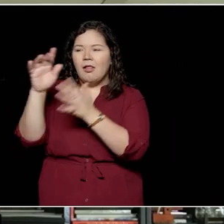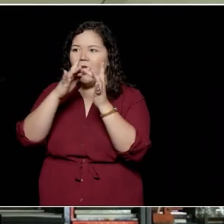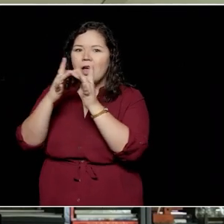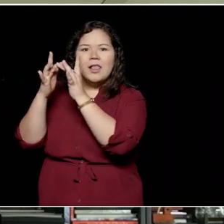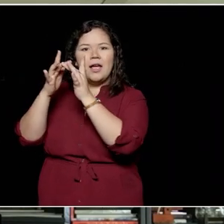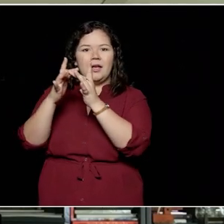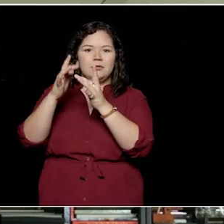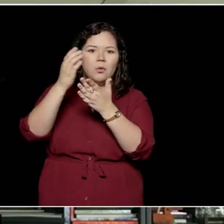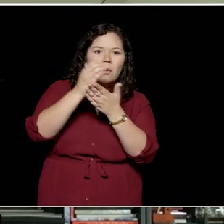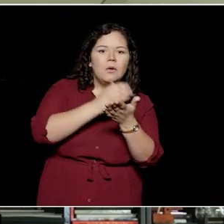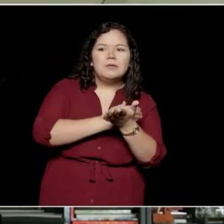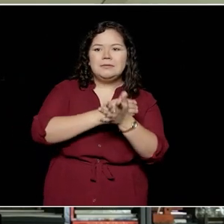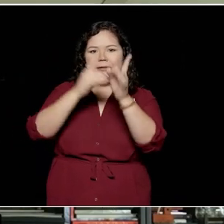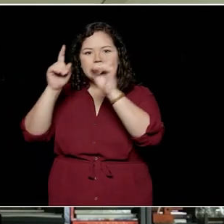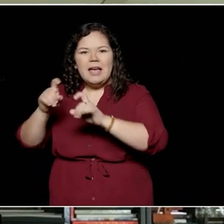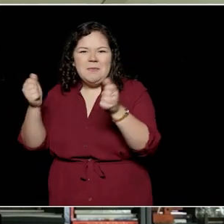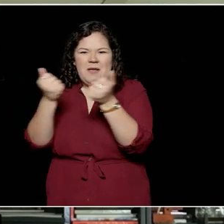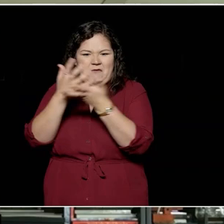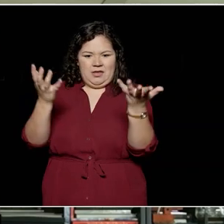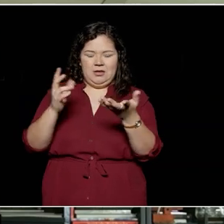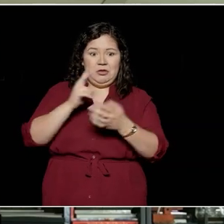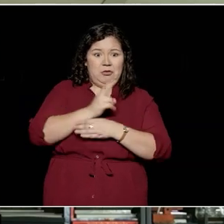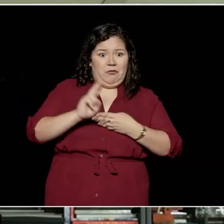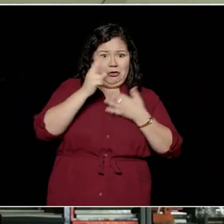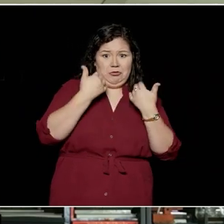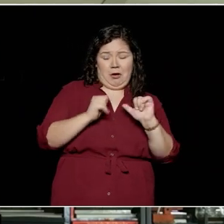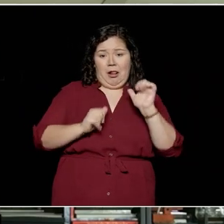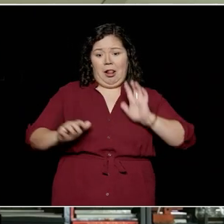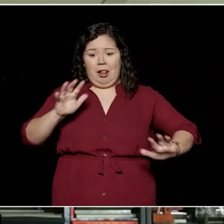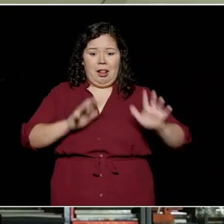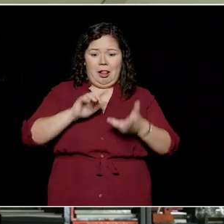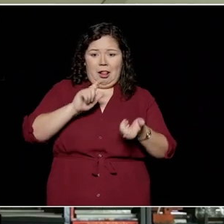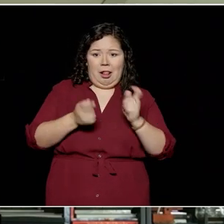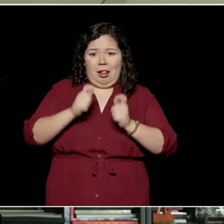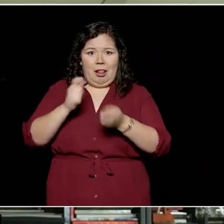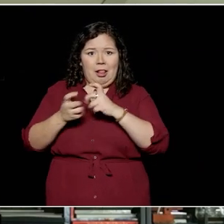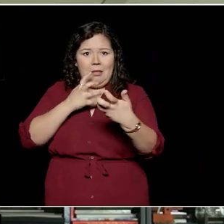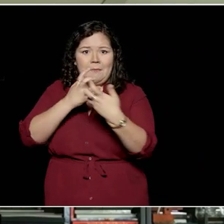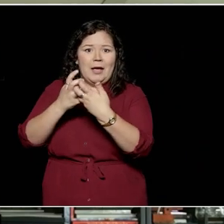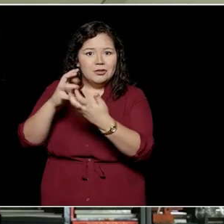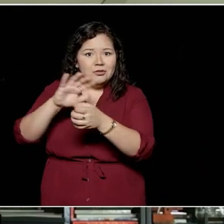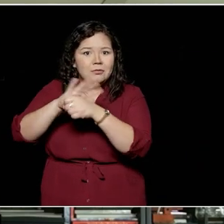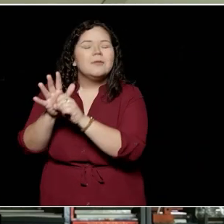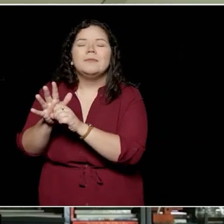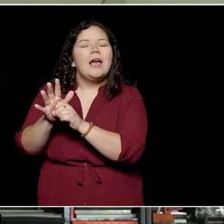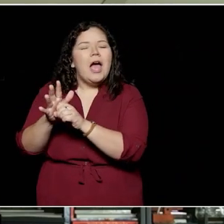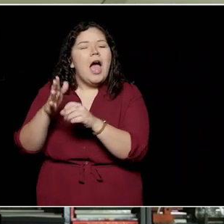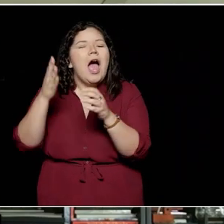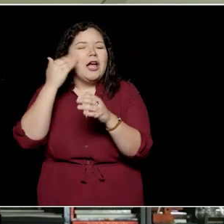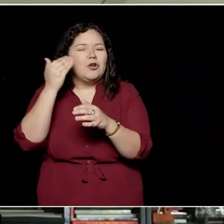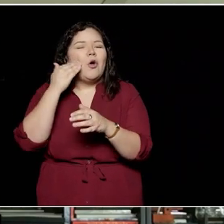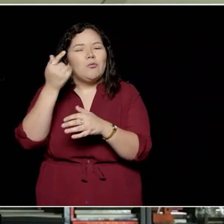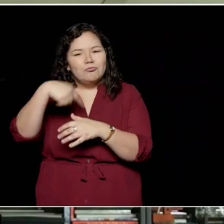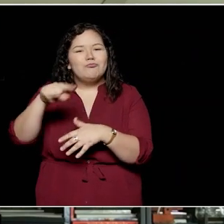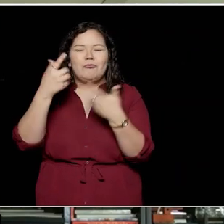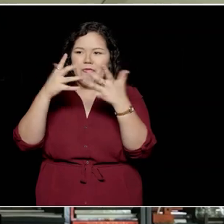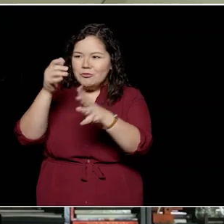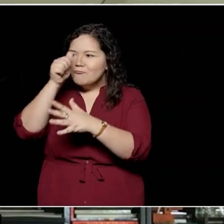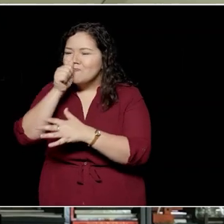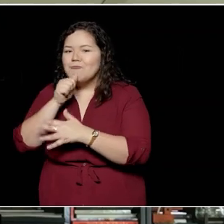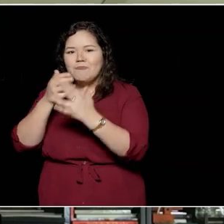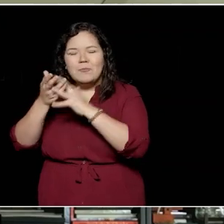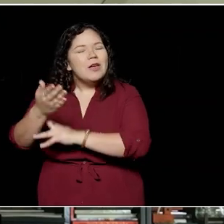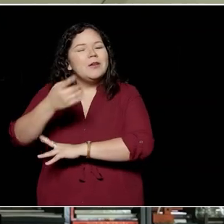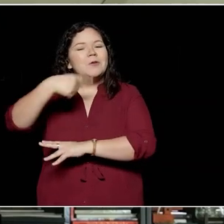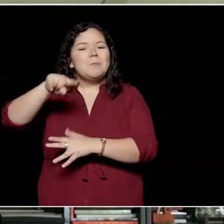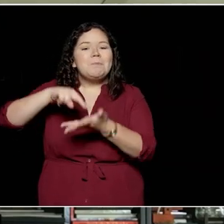and online exams as the university had to respond to the COVID pandemic. I'm confident that the class of 2020 will